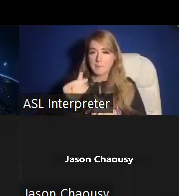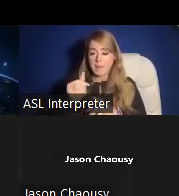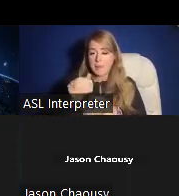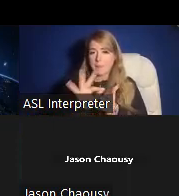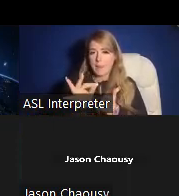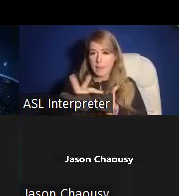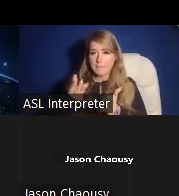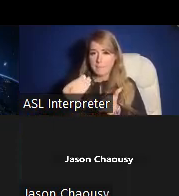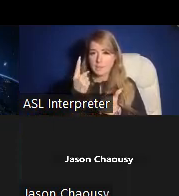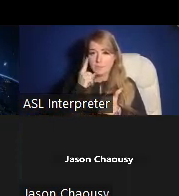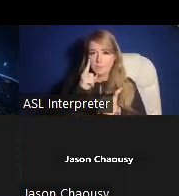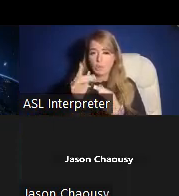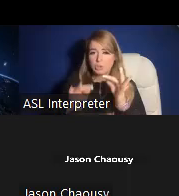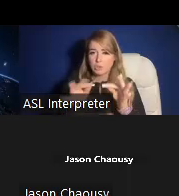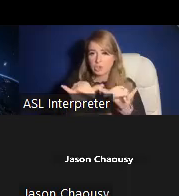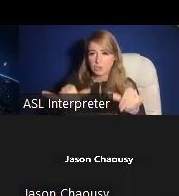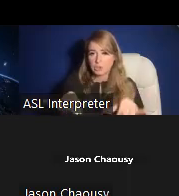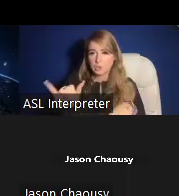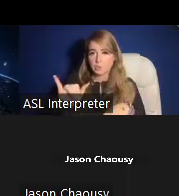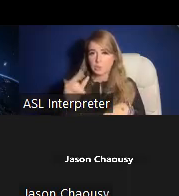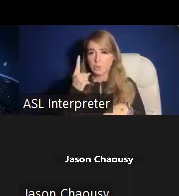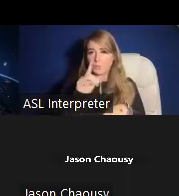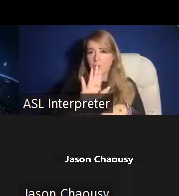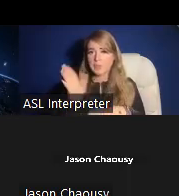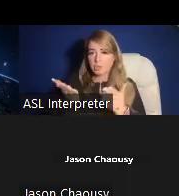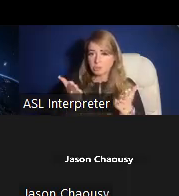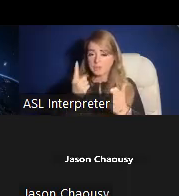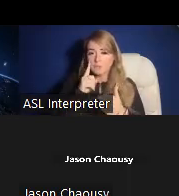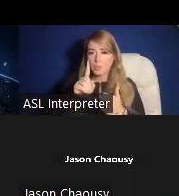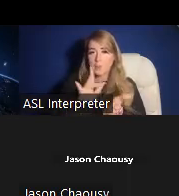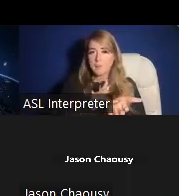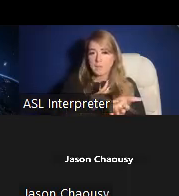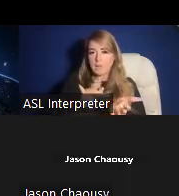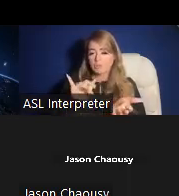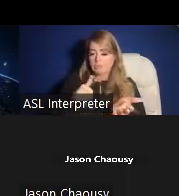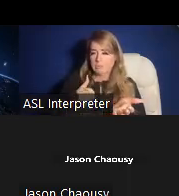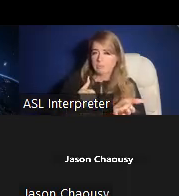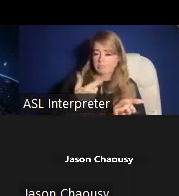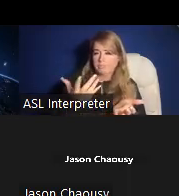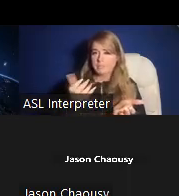the judicial system for their services for the medications too. So